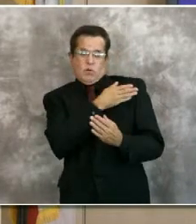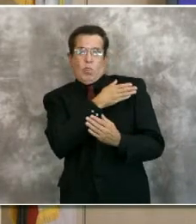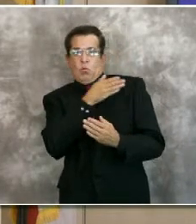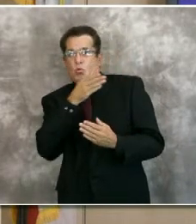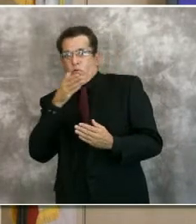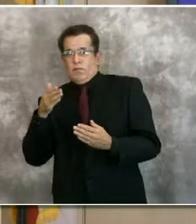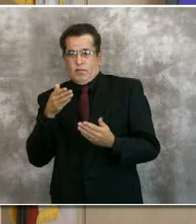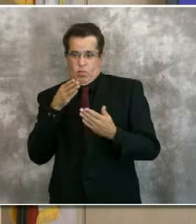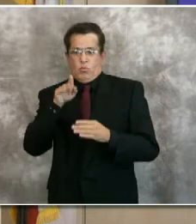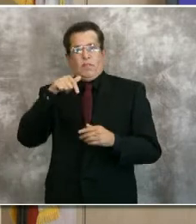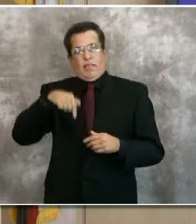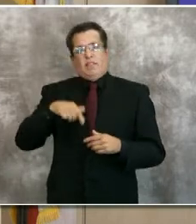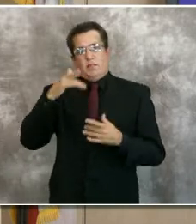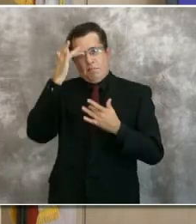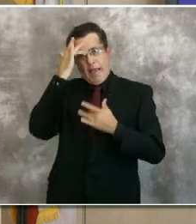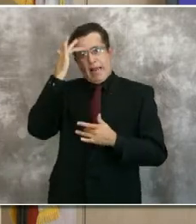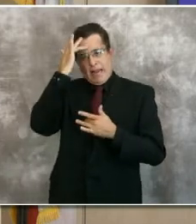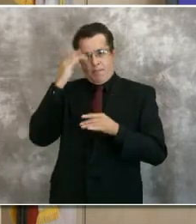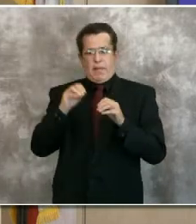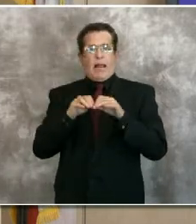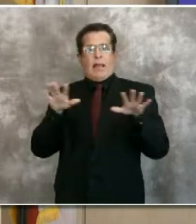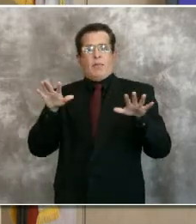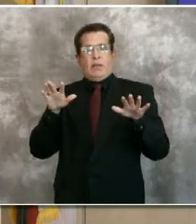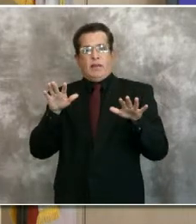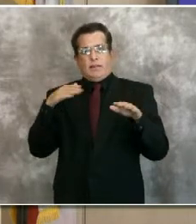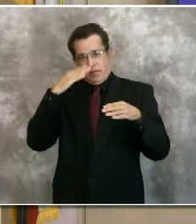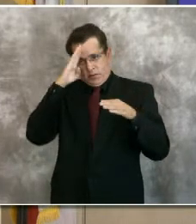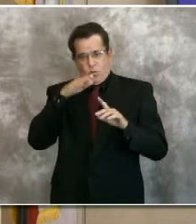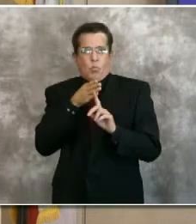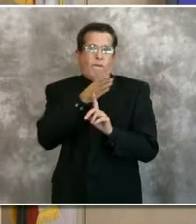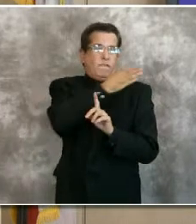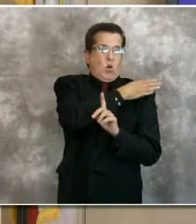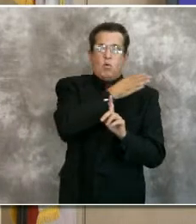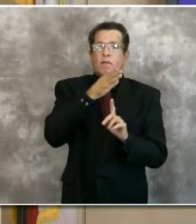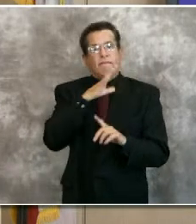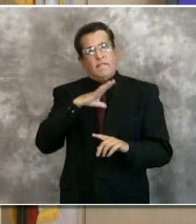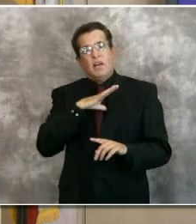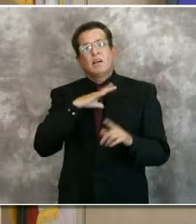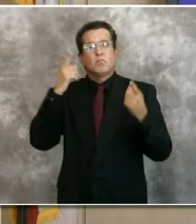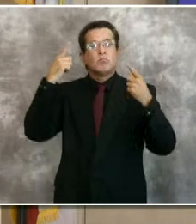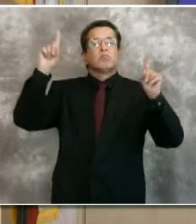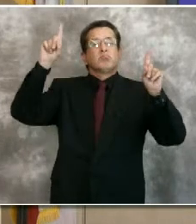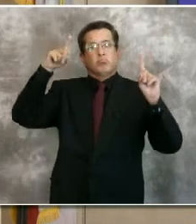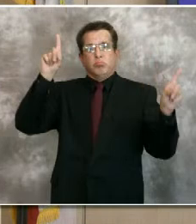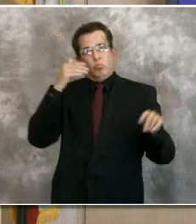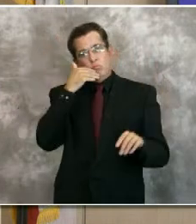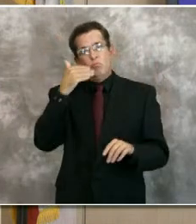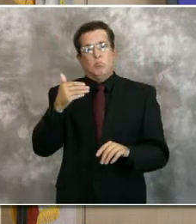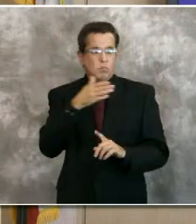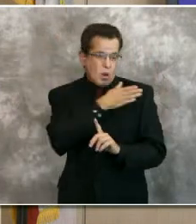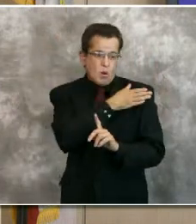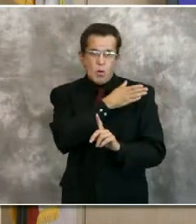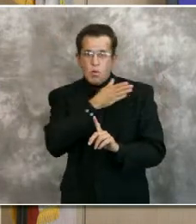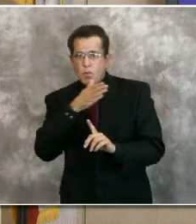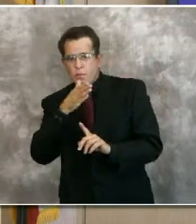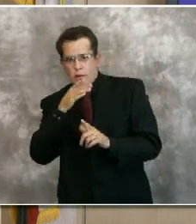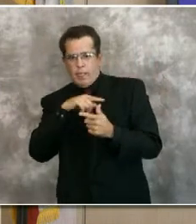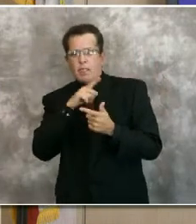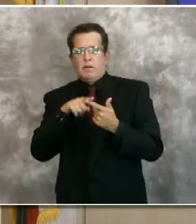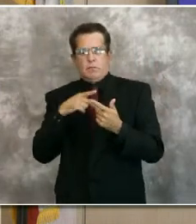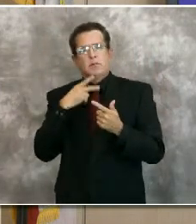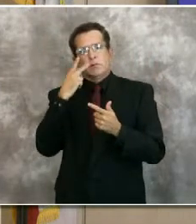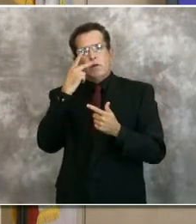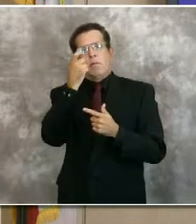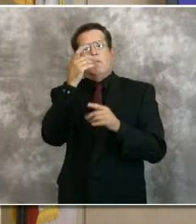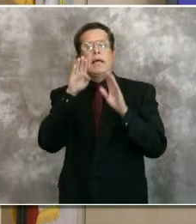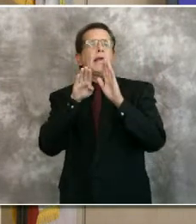coronavirus pandemic. Obviously, we had tremendous initial success, and then we had a little period of time where we saw a